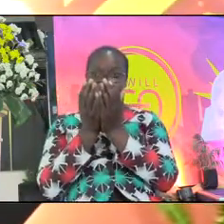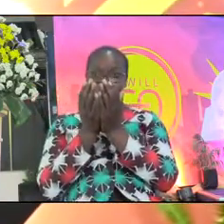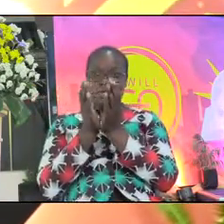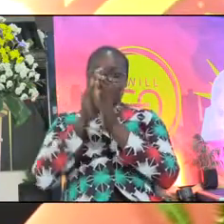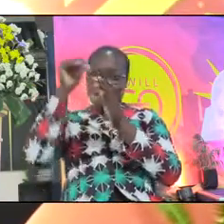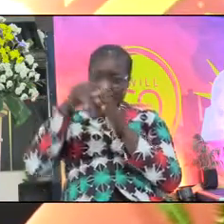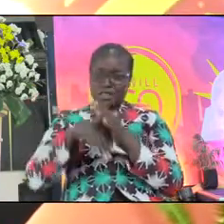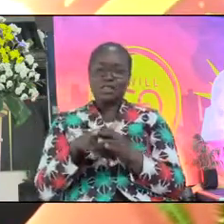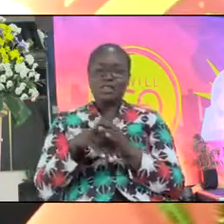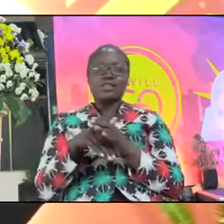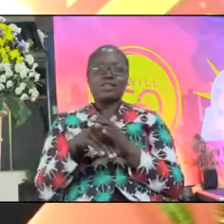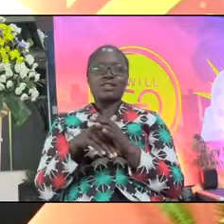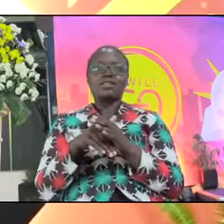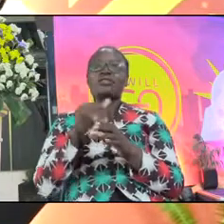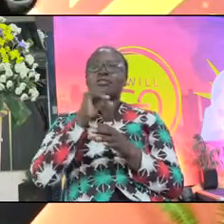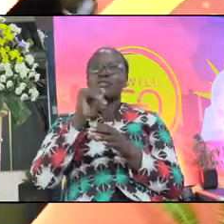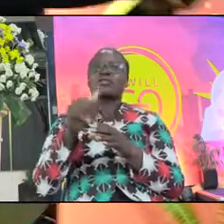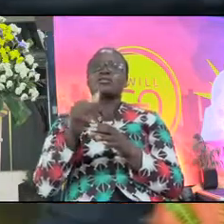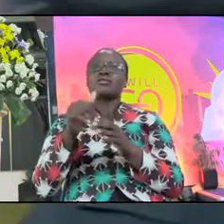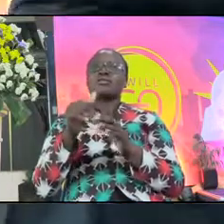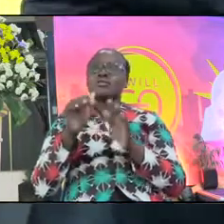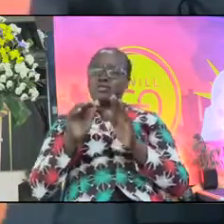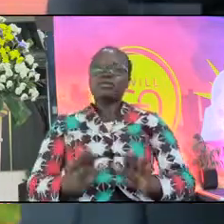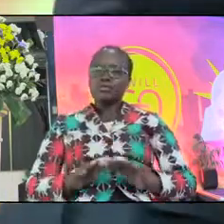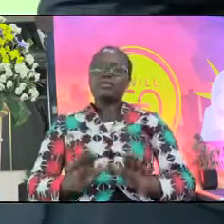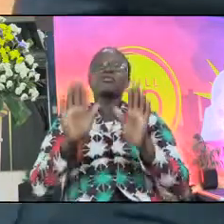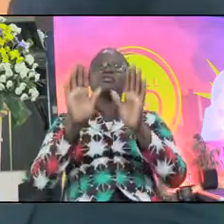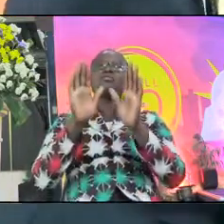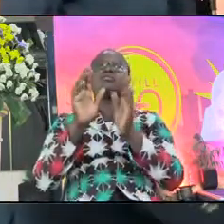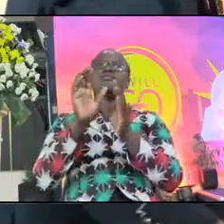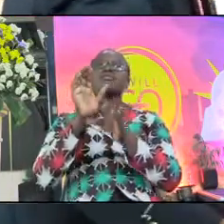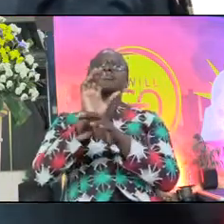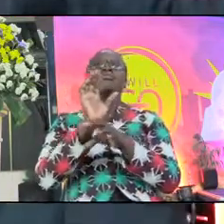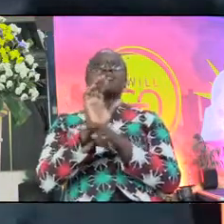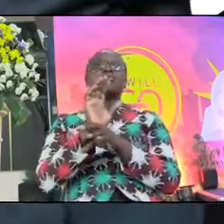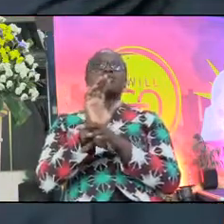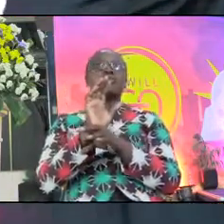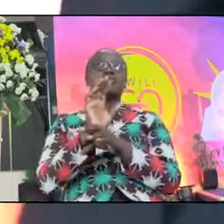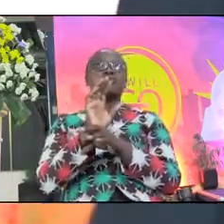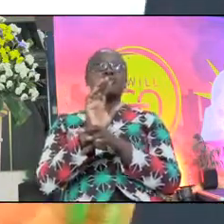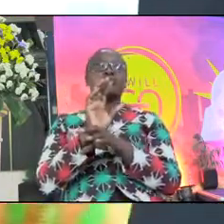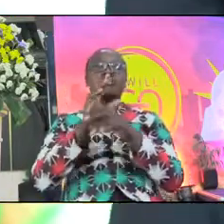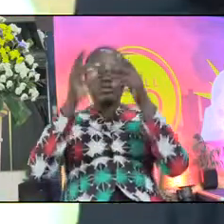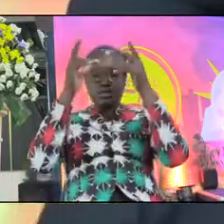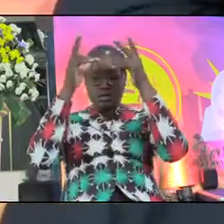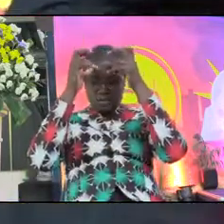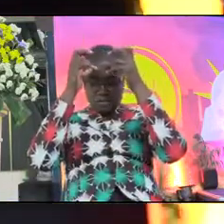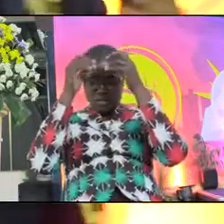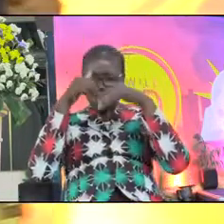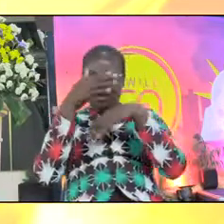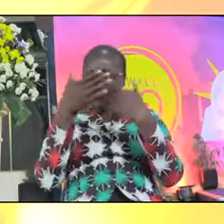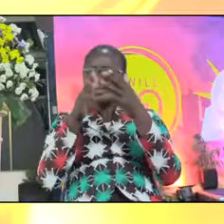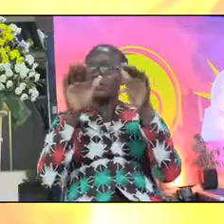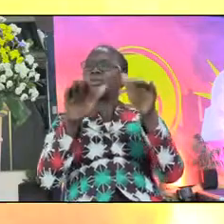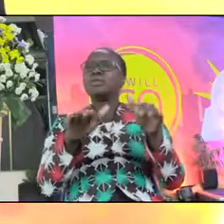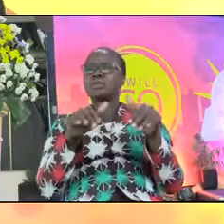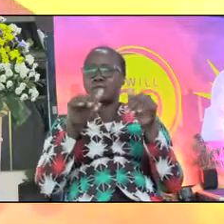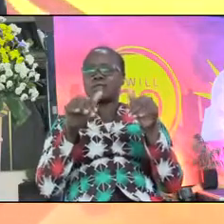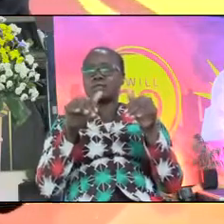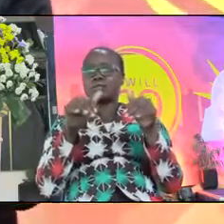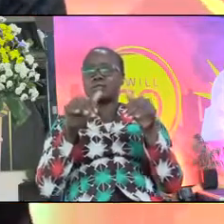the inside. Don't leave the church. The devil is out there